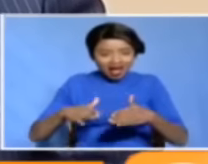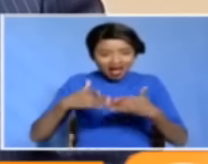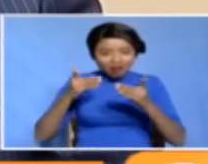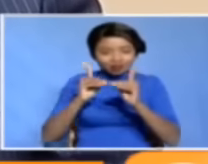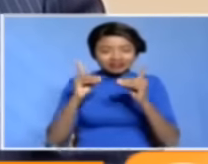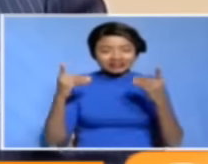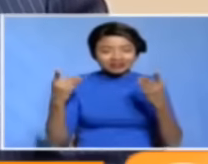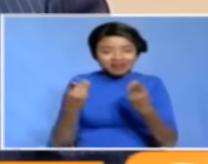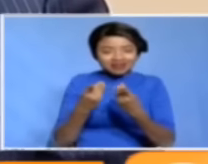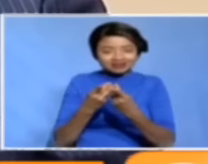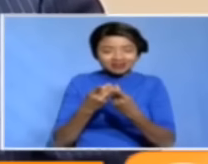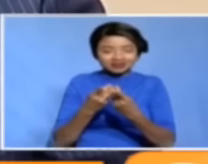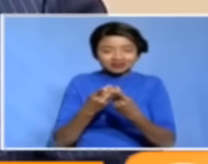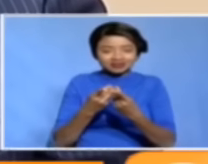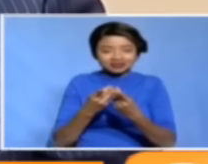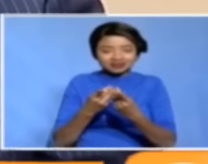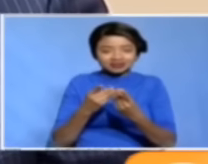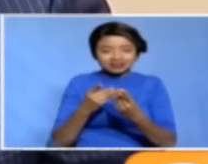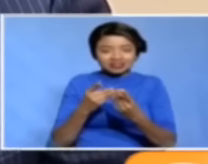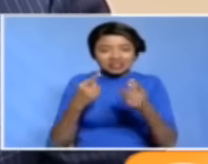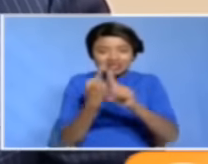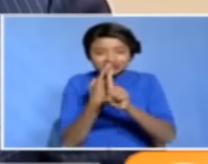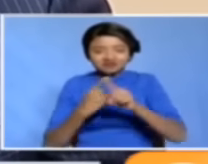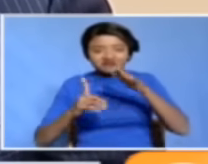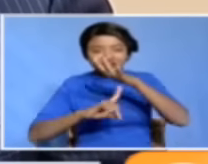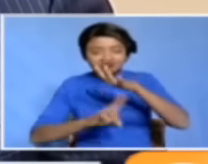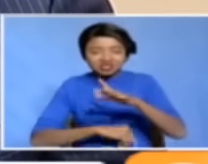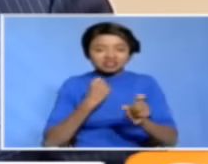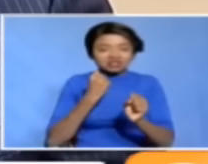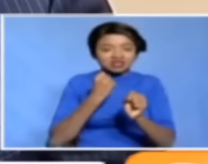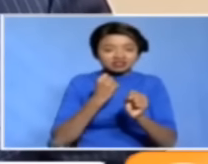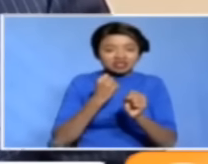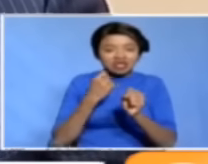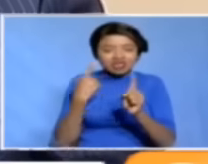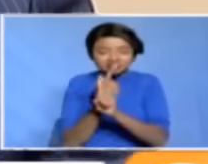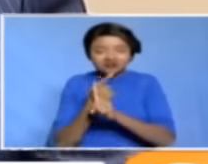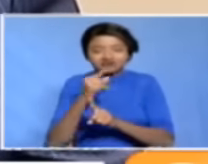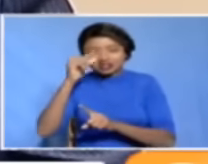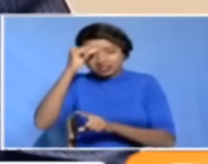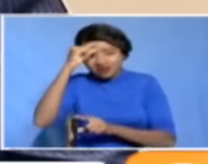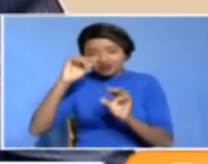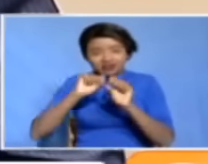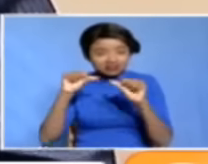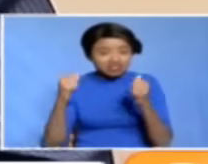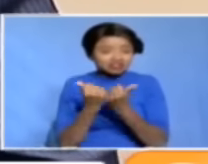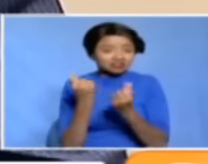are placed in various ministries and various government agencies. Okay.